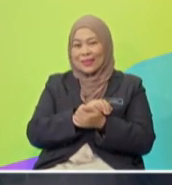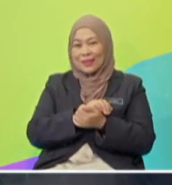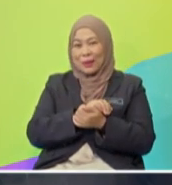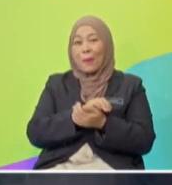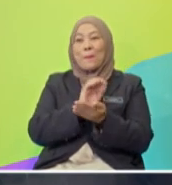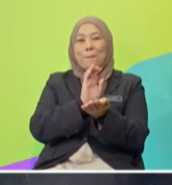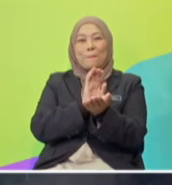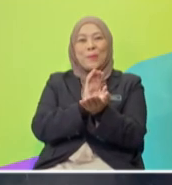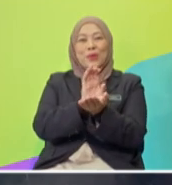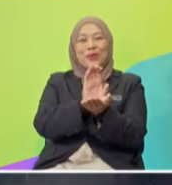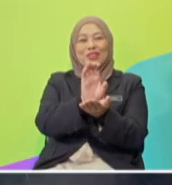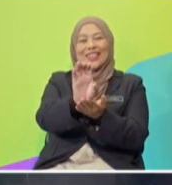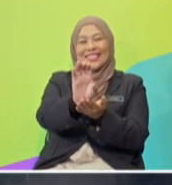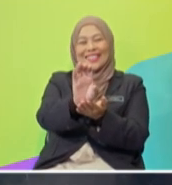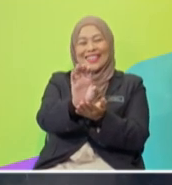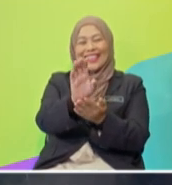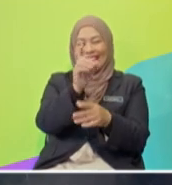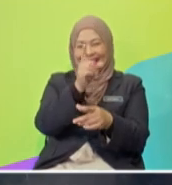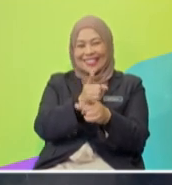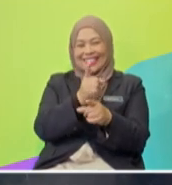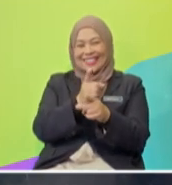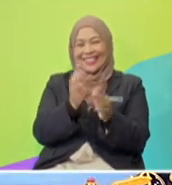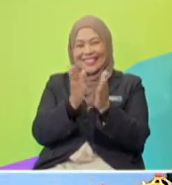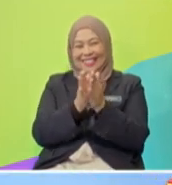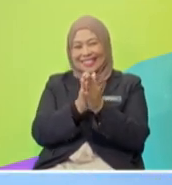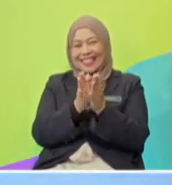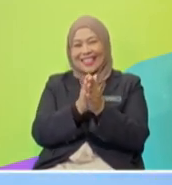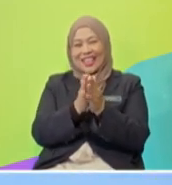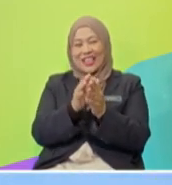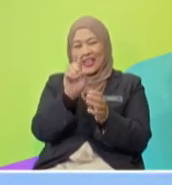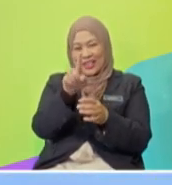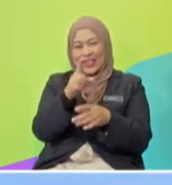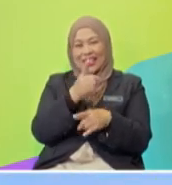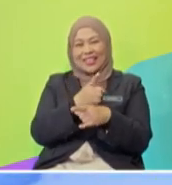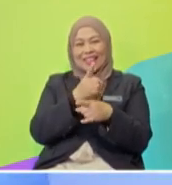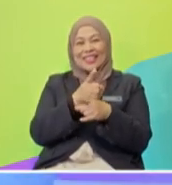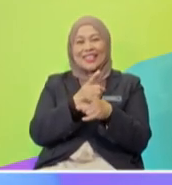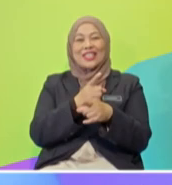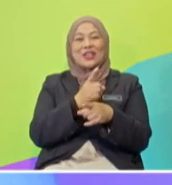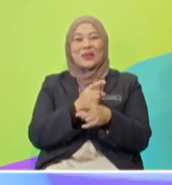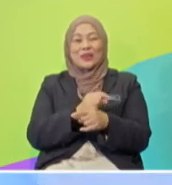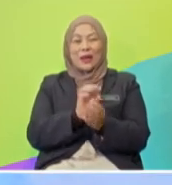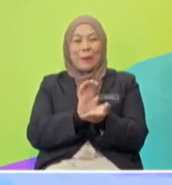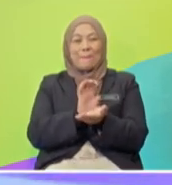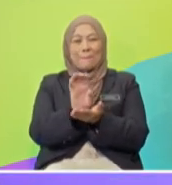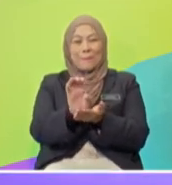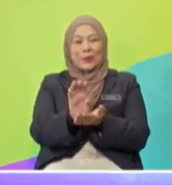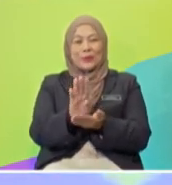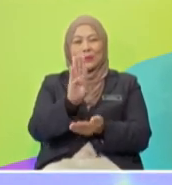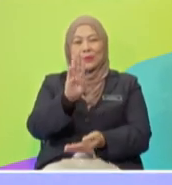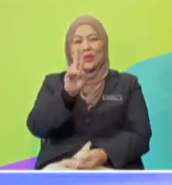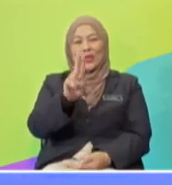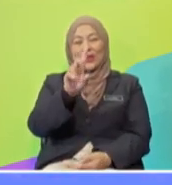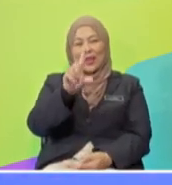B-U-L-L-D-O-Z-E-R. Bulldozer! Yes, it's a bulldozer. Okay. Good job, friends. Okay,